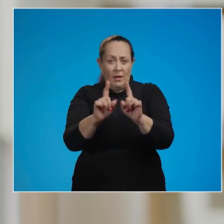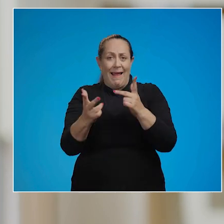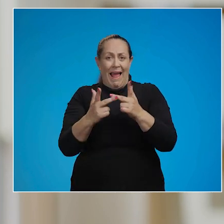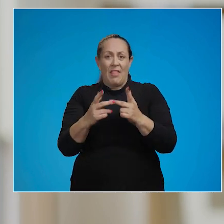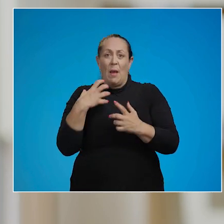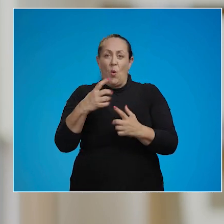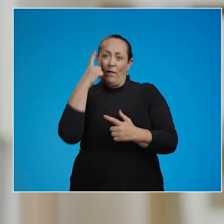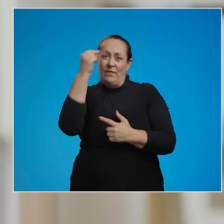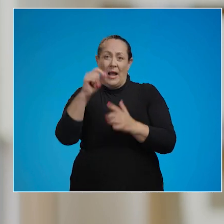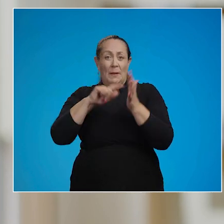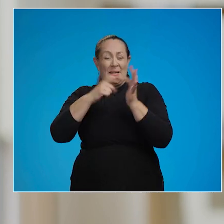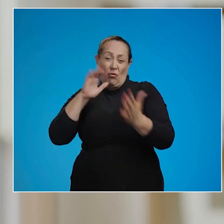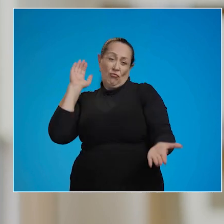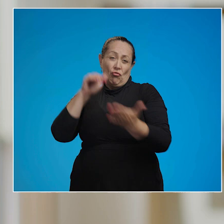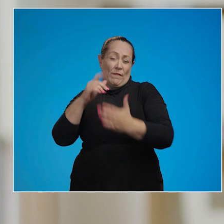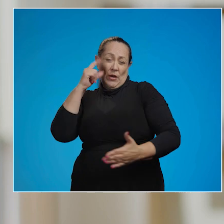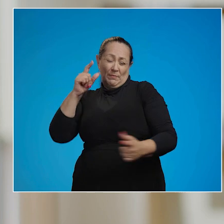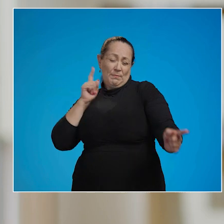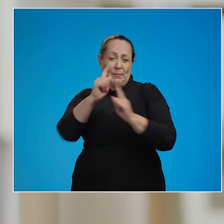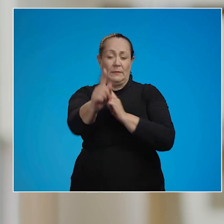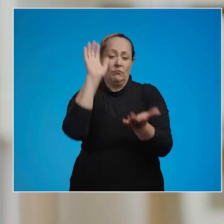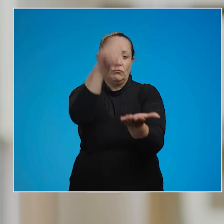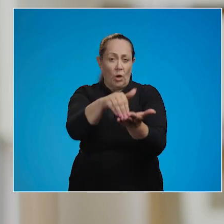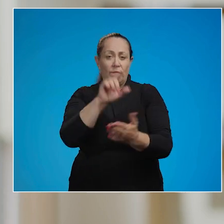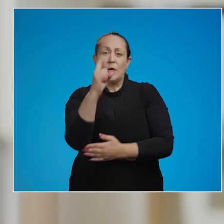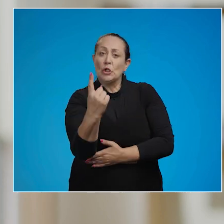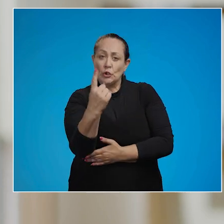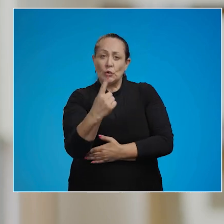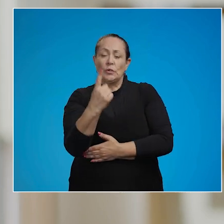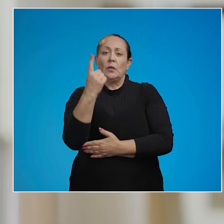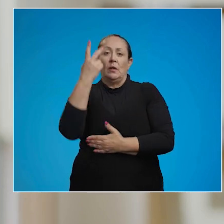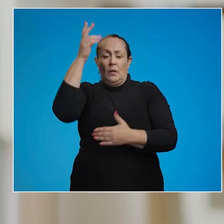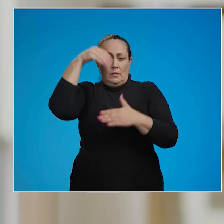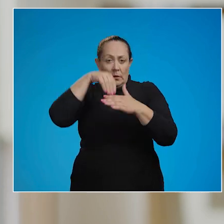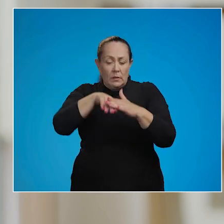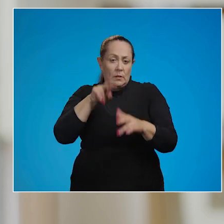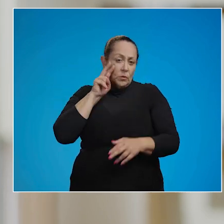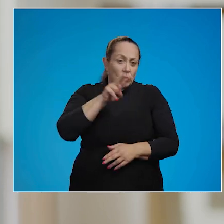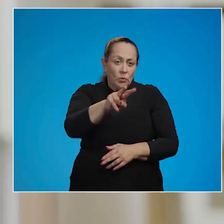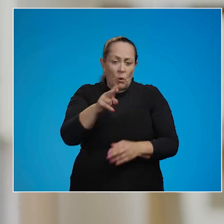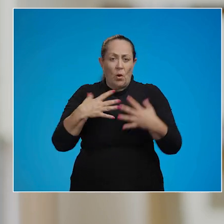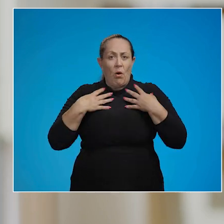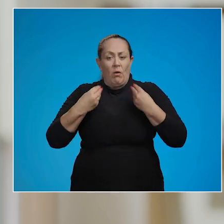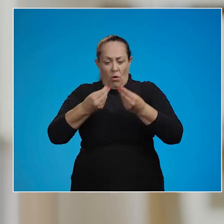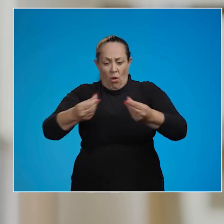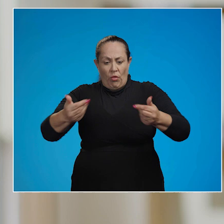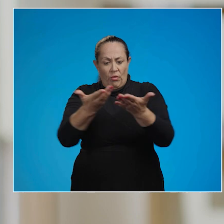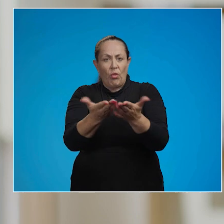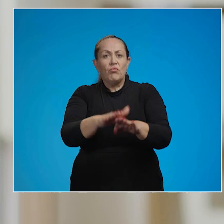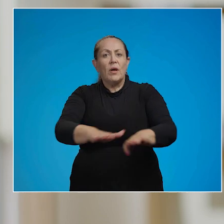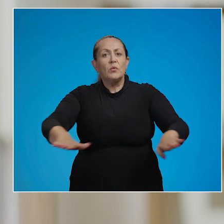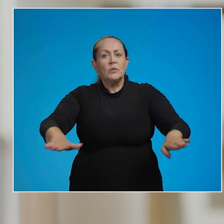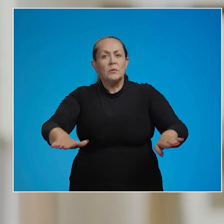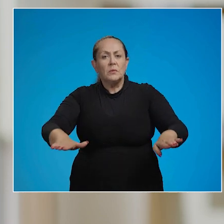other disciple, running faster than Peter, reached the tomb first. He bent down and saw the linen cloths lying